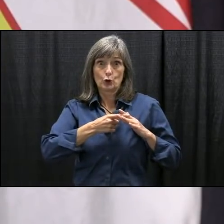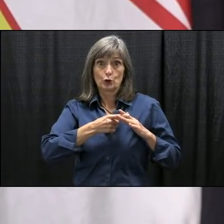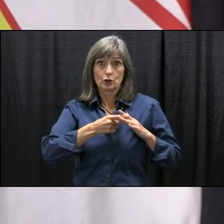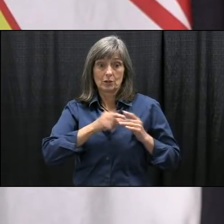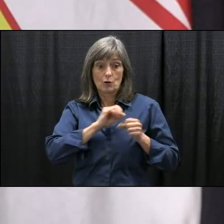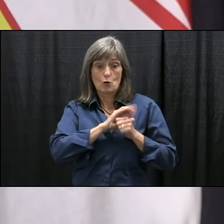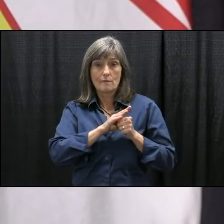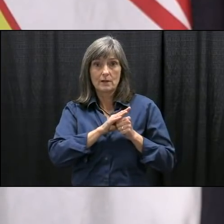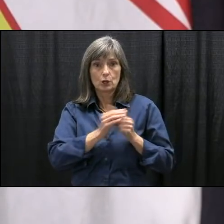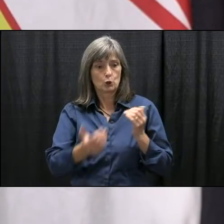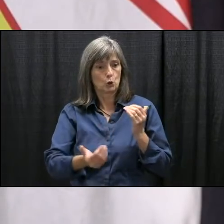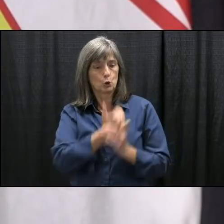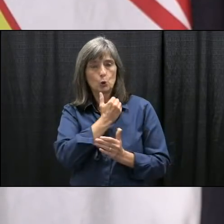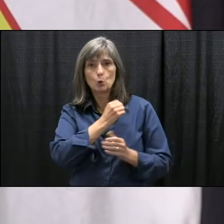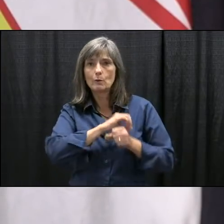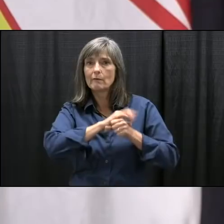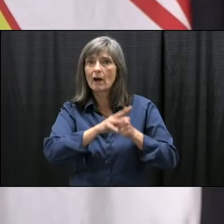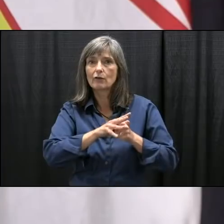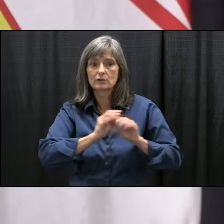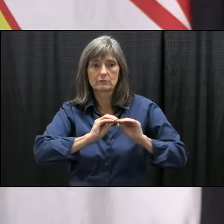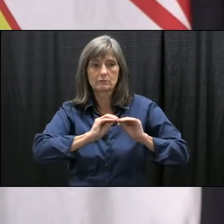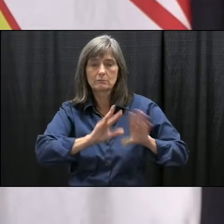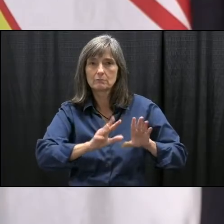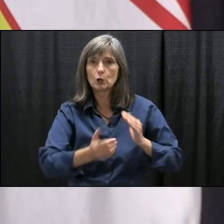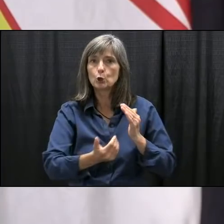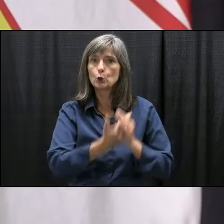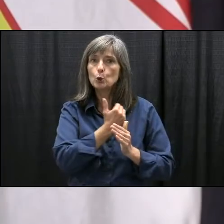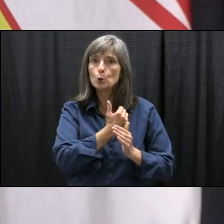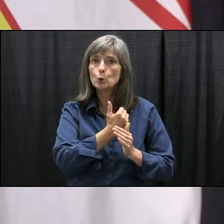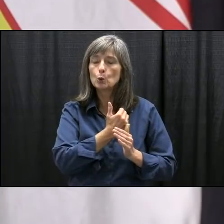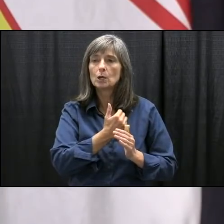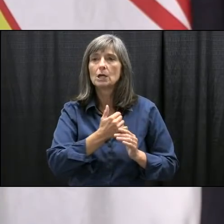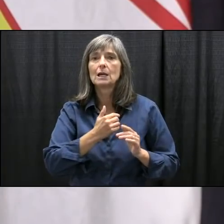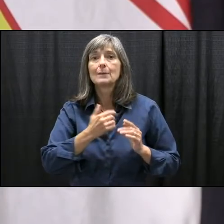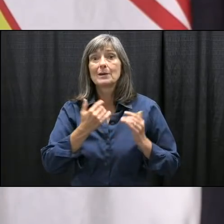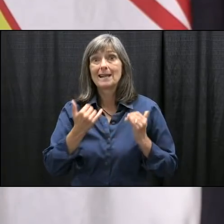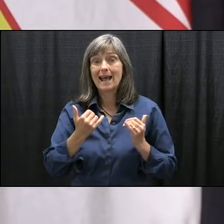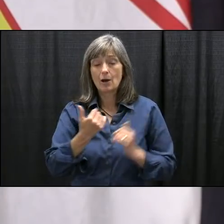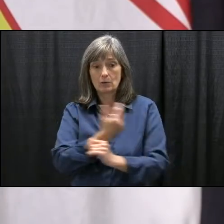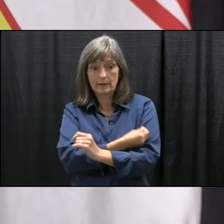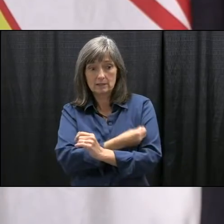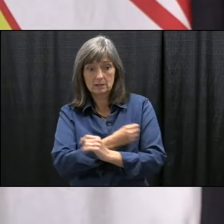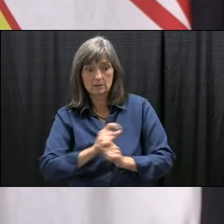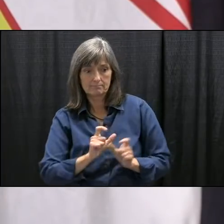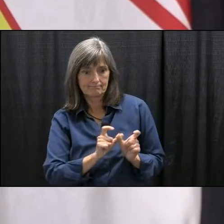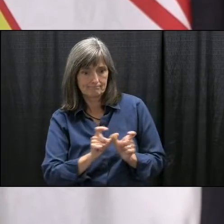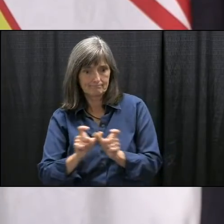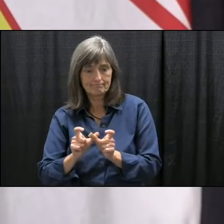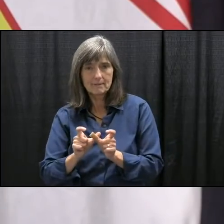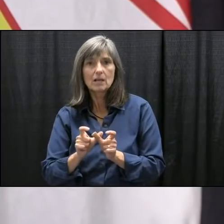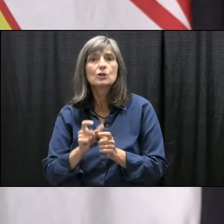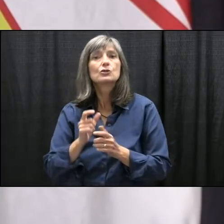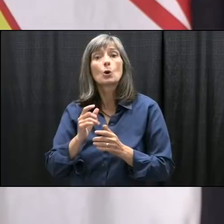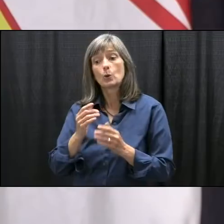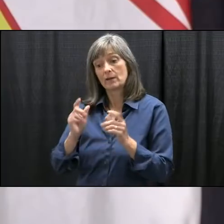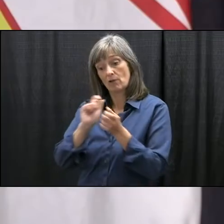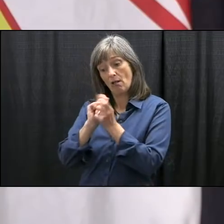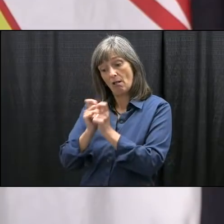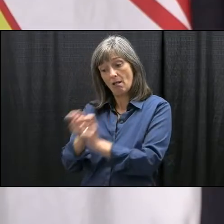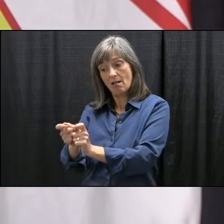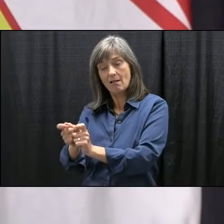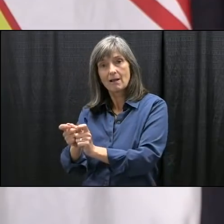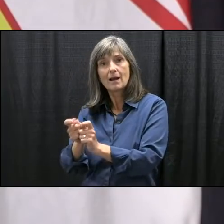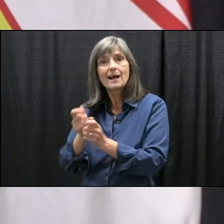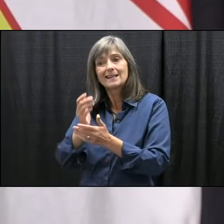it. And so once we are vaccinated, we will have immunity to some aspects of